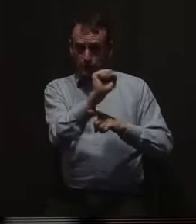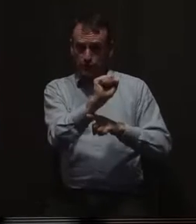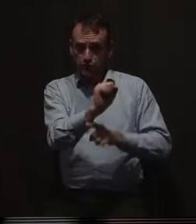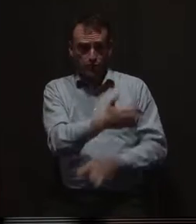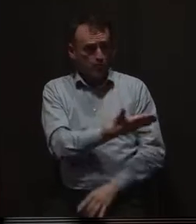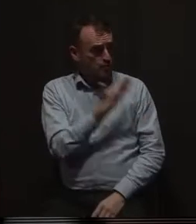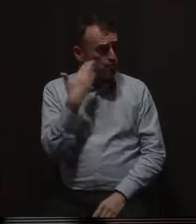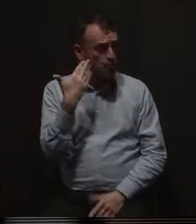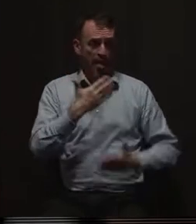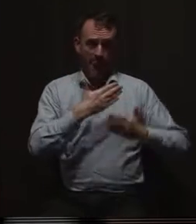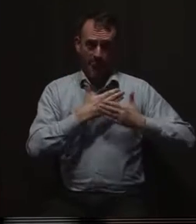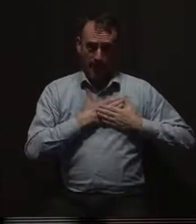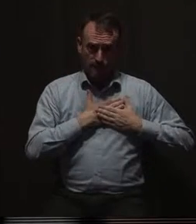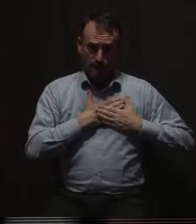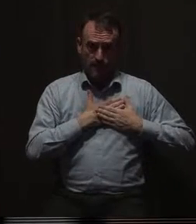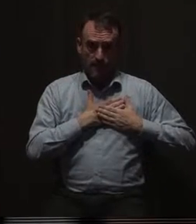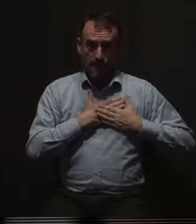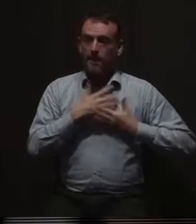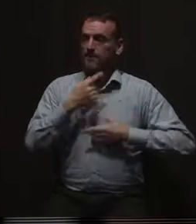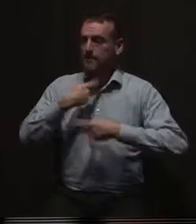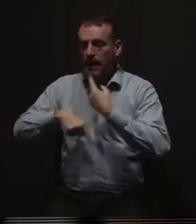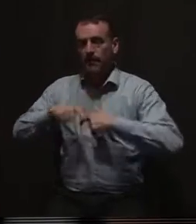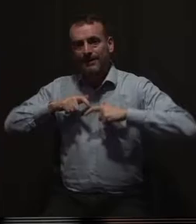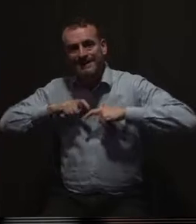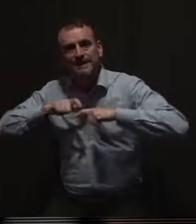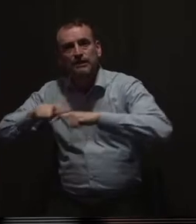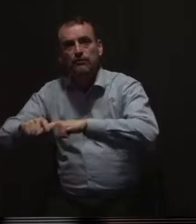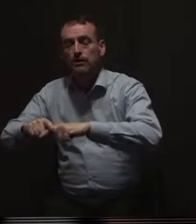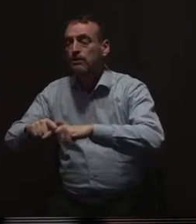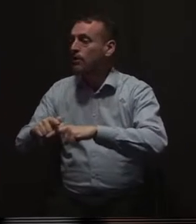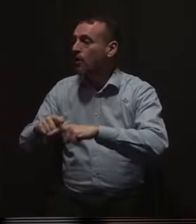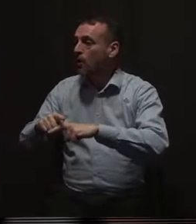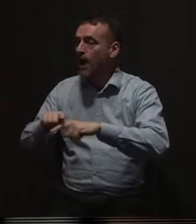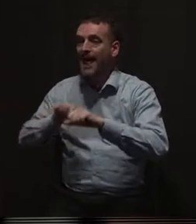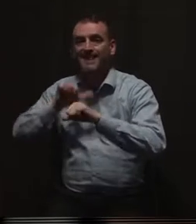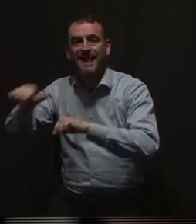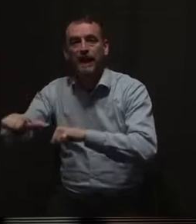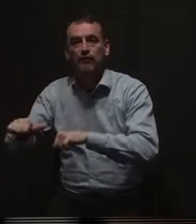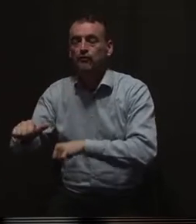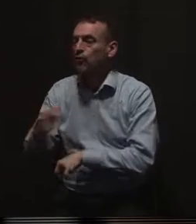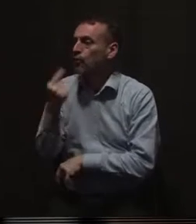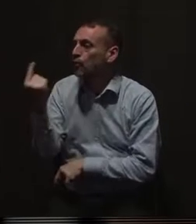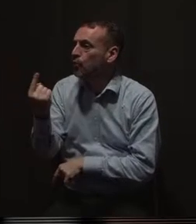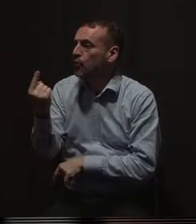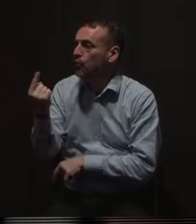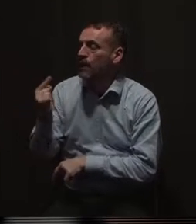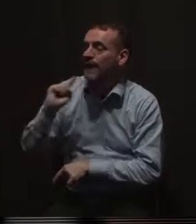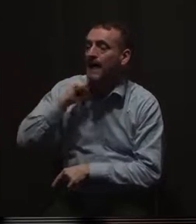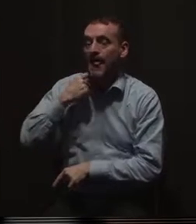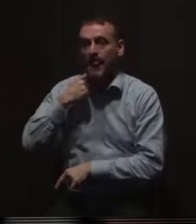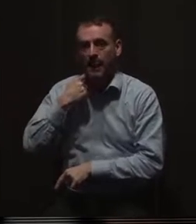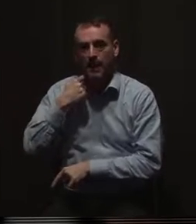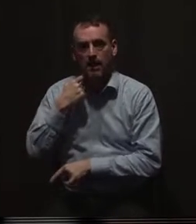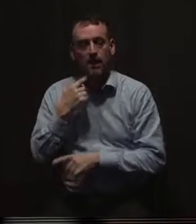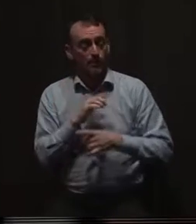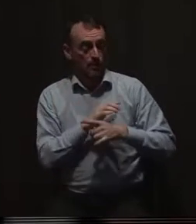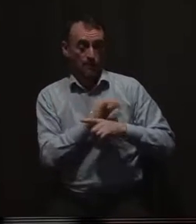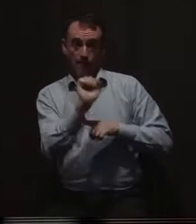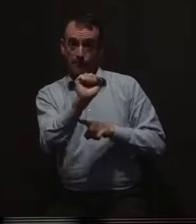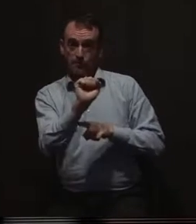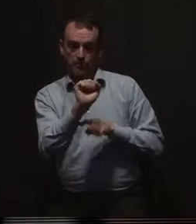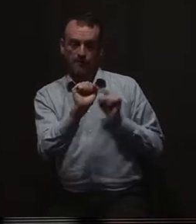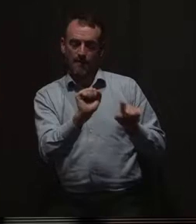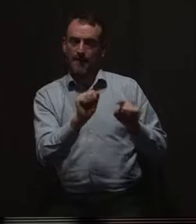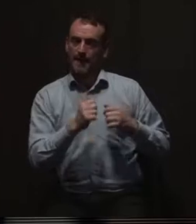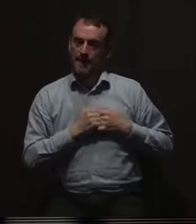kill next? Because we have to have this concept in there. So the revolutions that kind of meant the most to me always